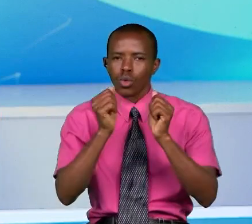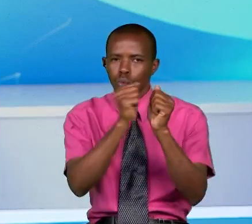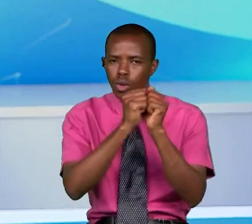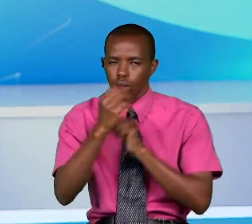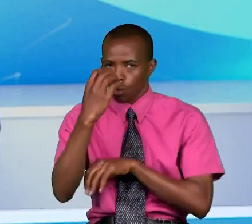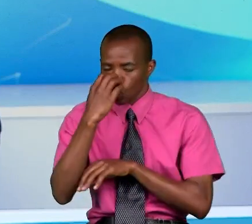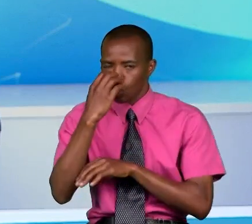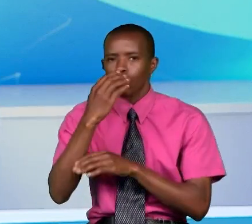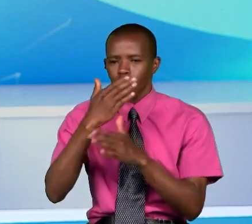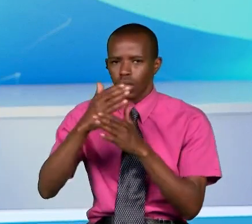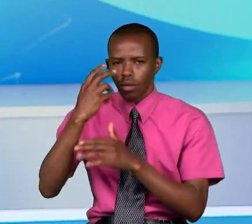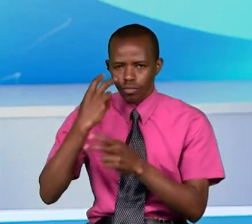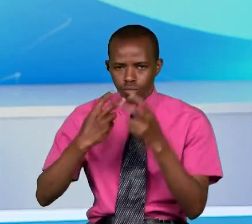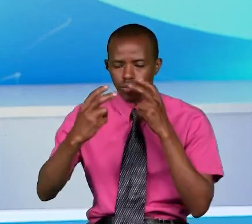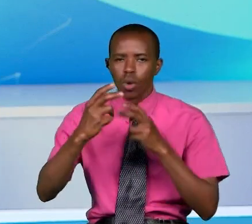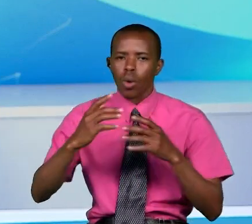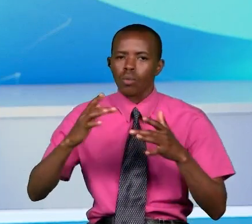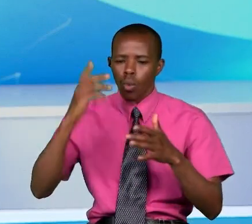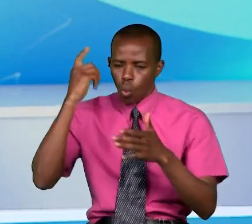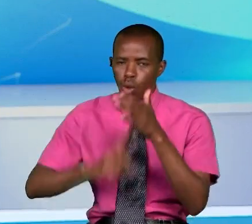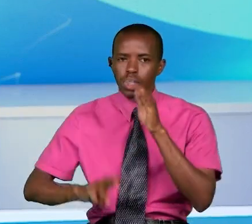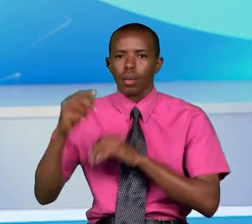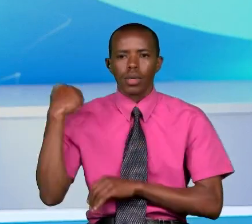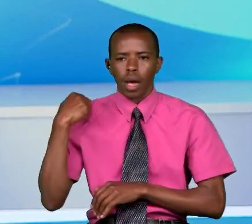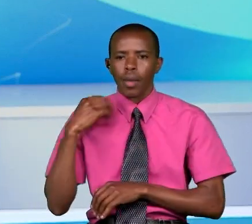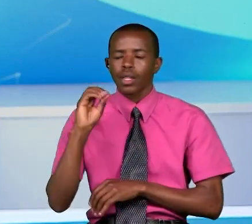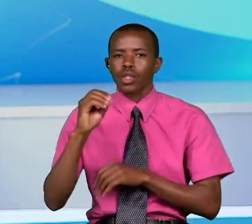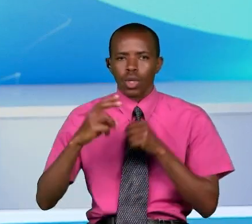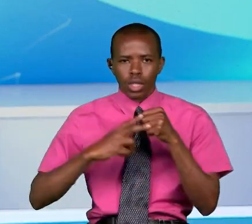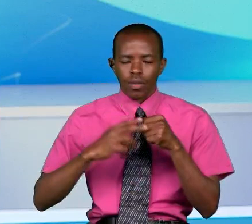deputy? Share your views on our WhatsApp number, that is on